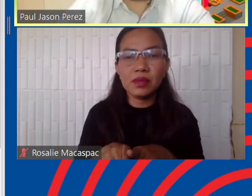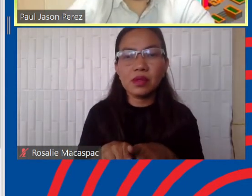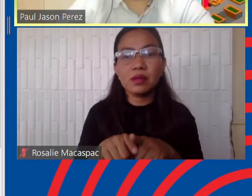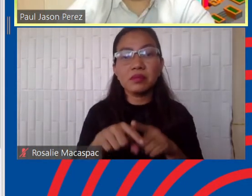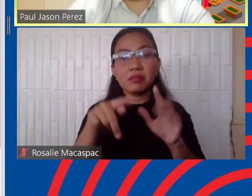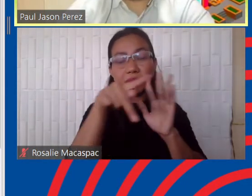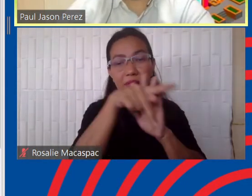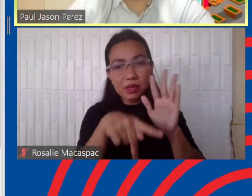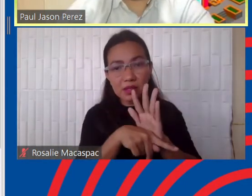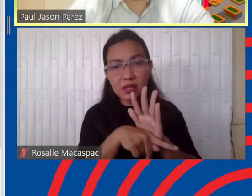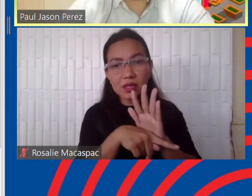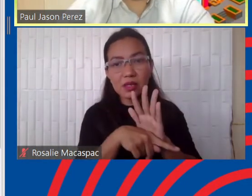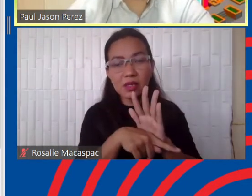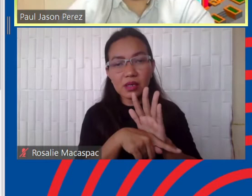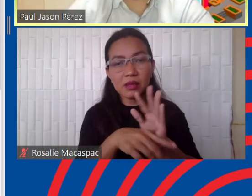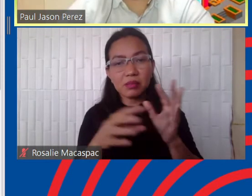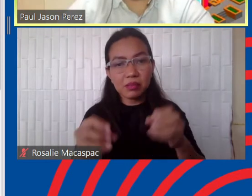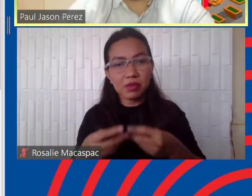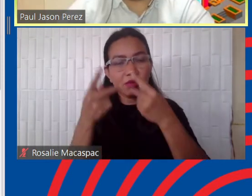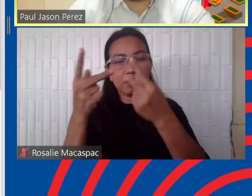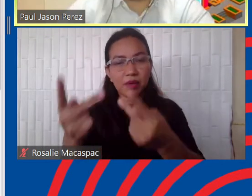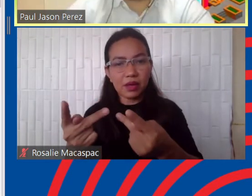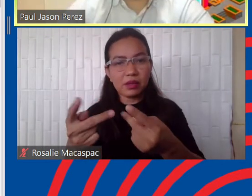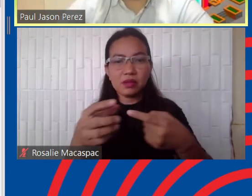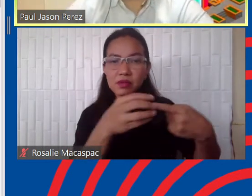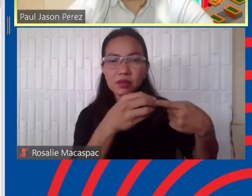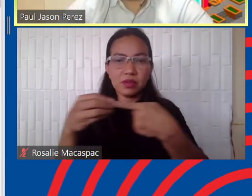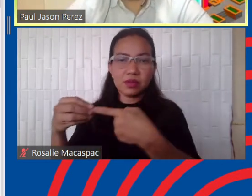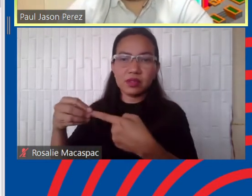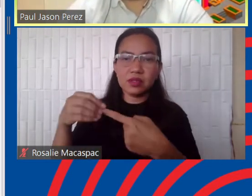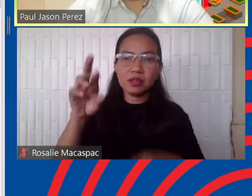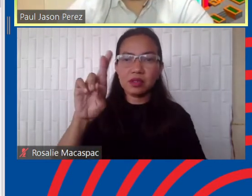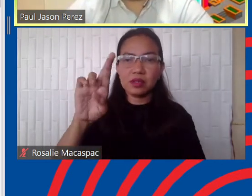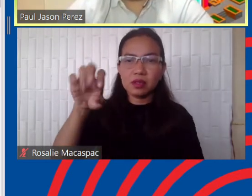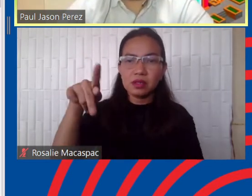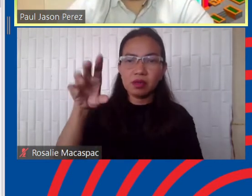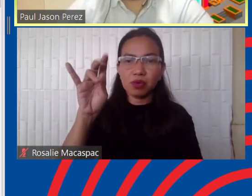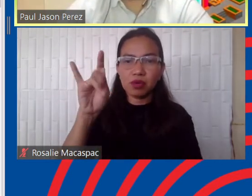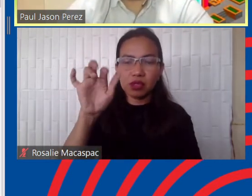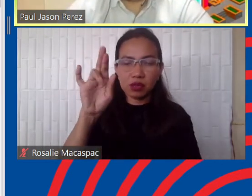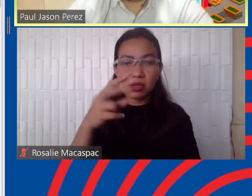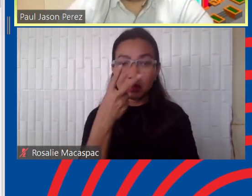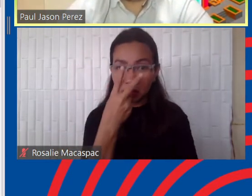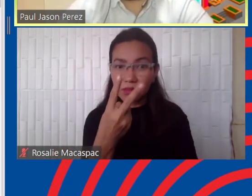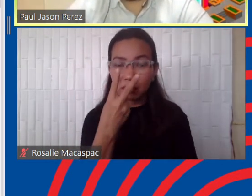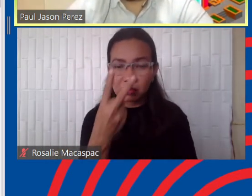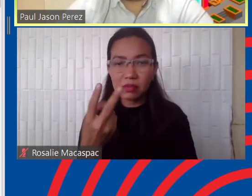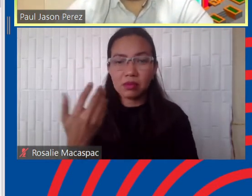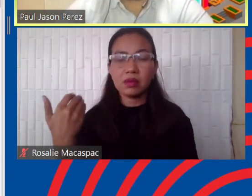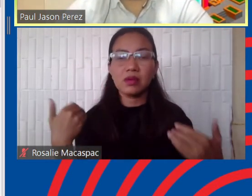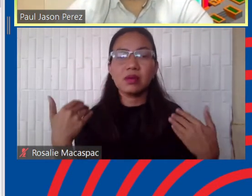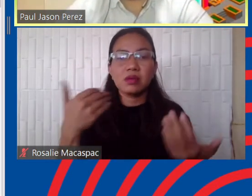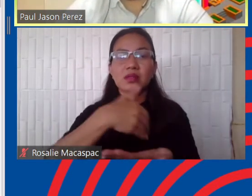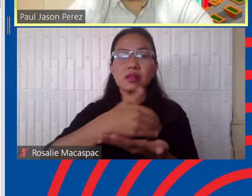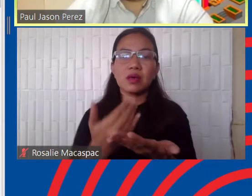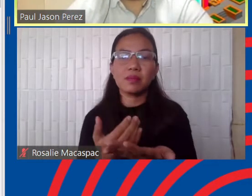are met by this particular repository. You will also notice that there are some logos